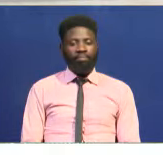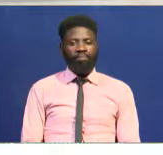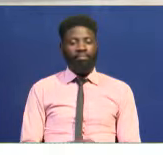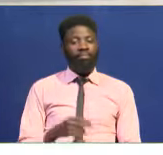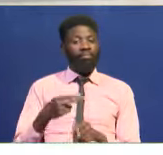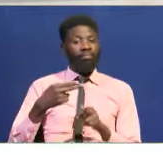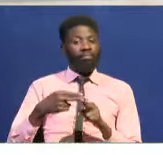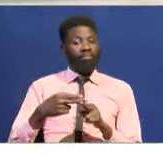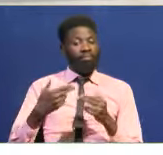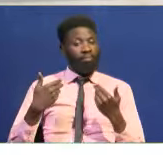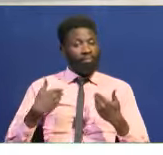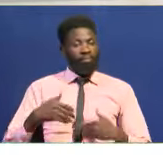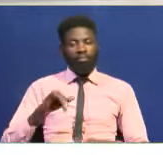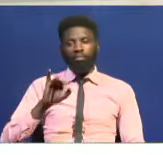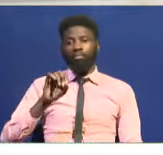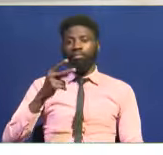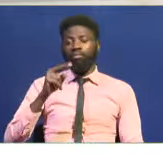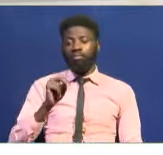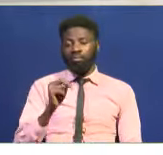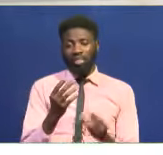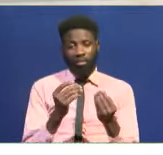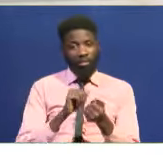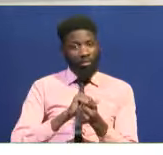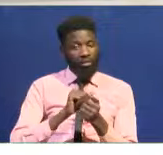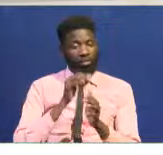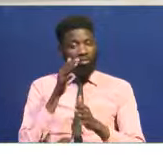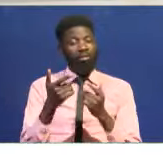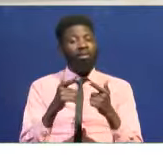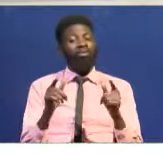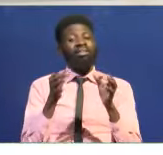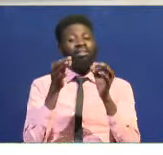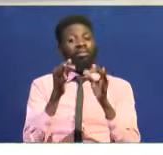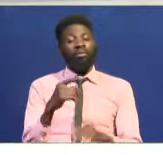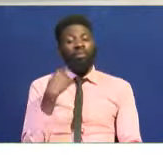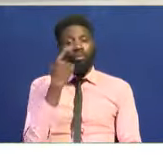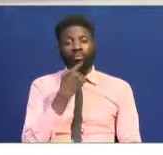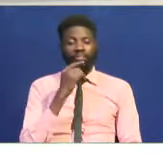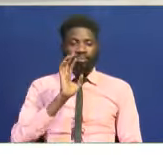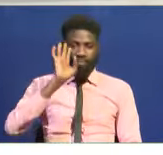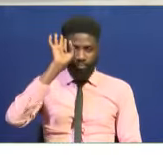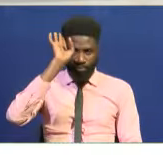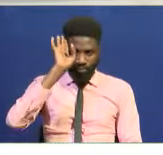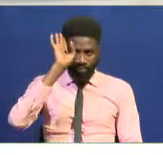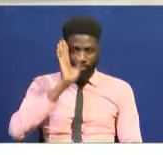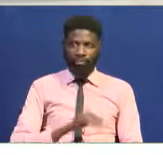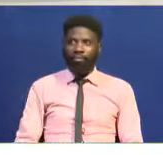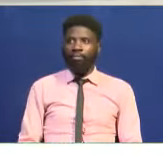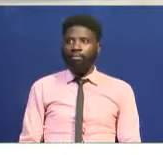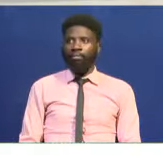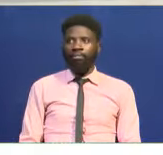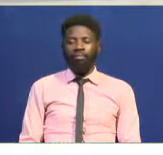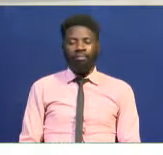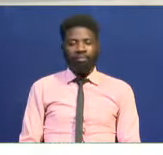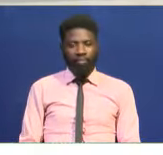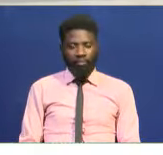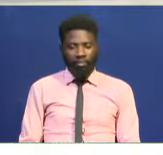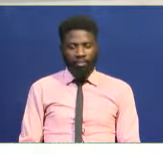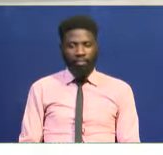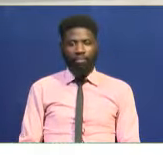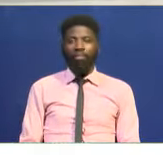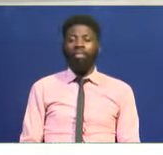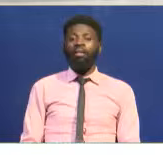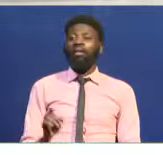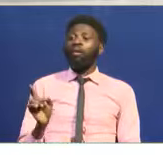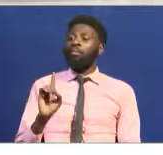My name is John Kago. Welcome to Easy Friday. Our sign language interpreter is Byron Abule. Let's get to it. Now, the Ministry